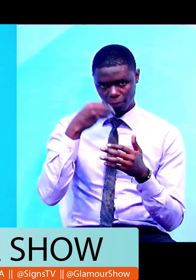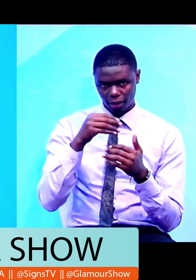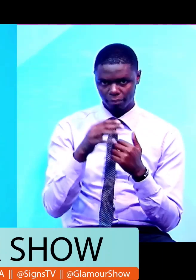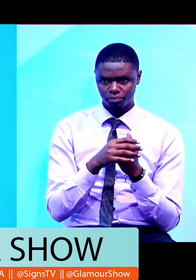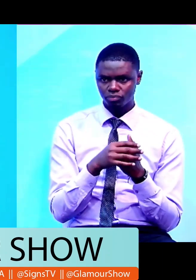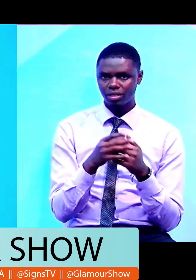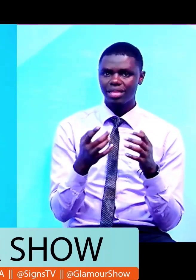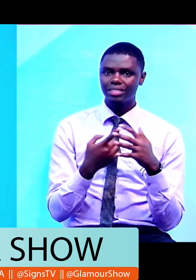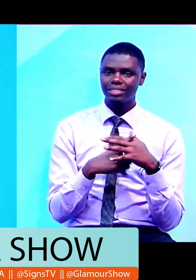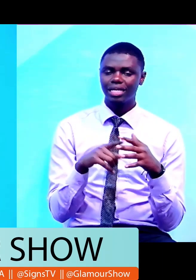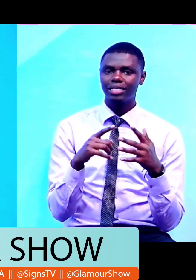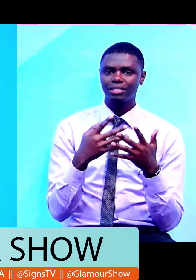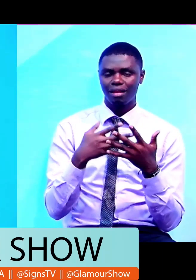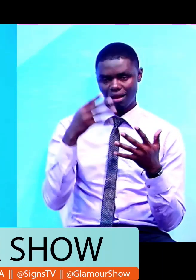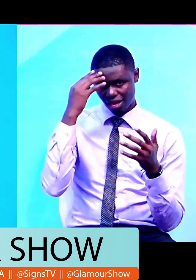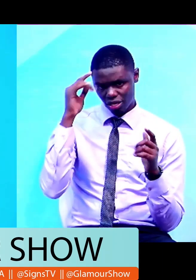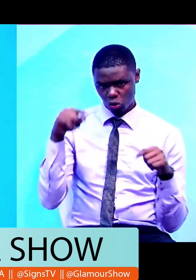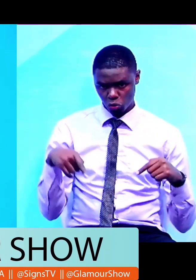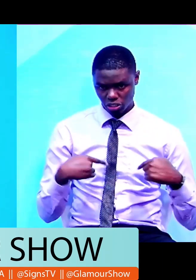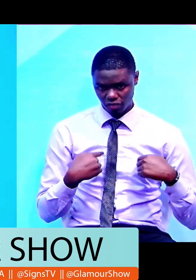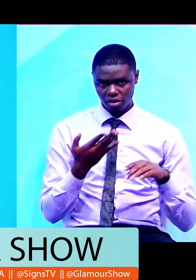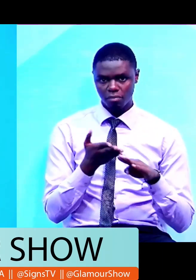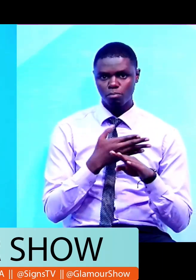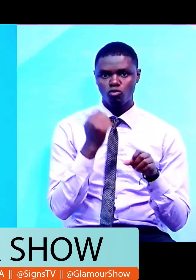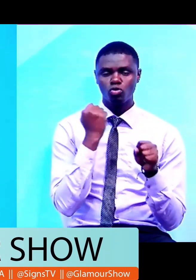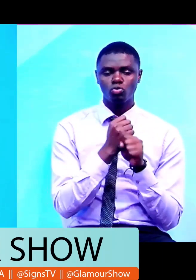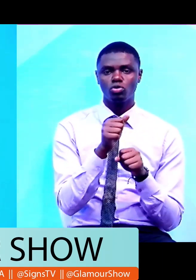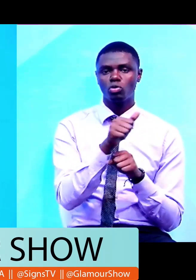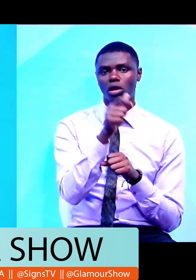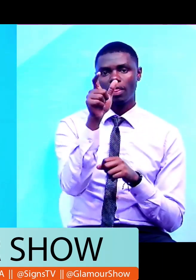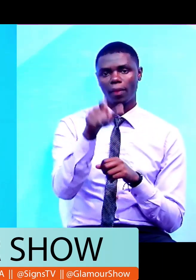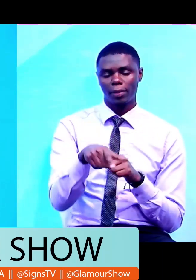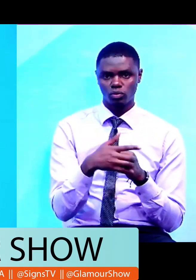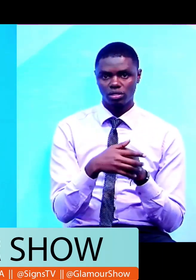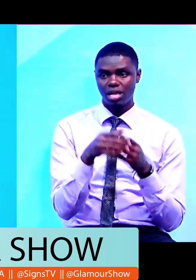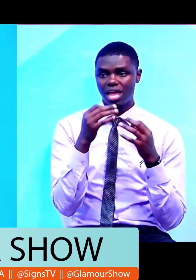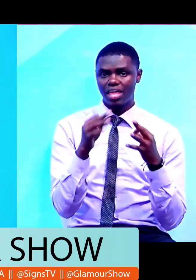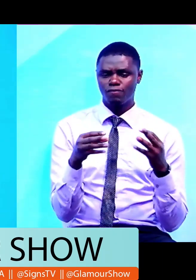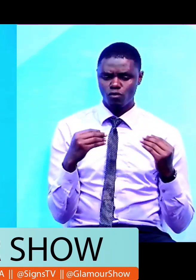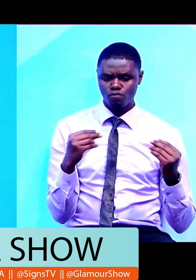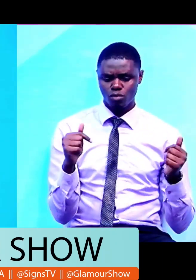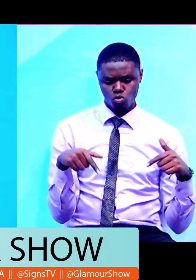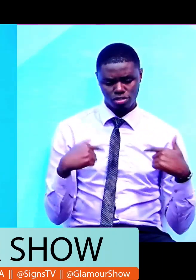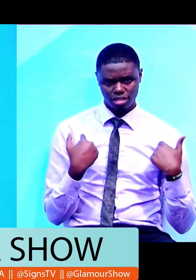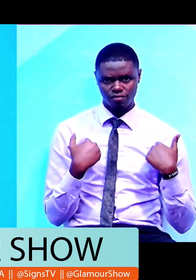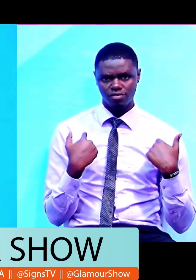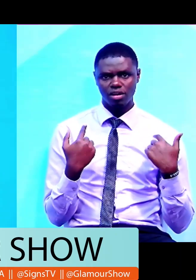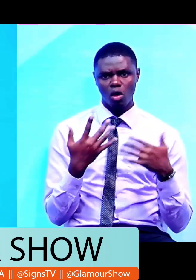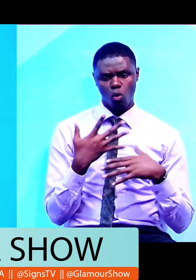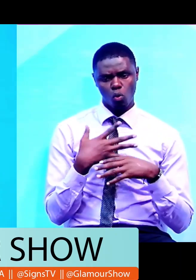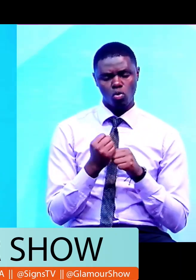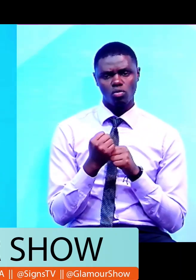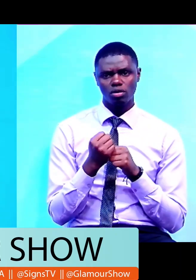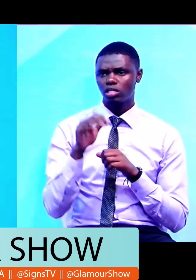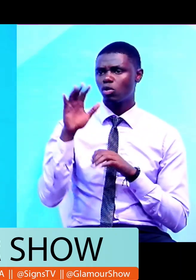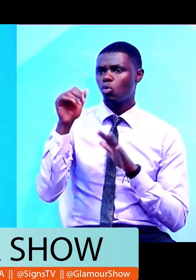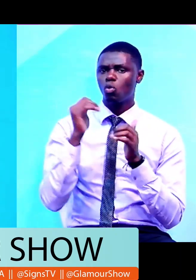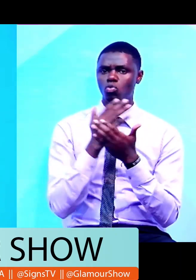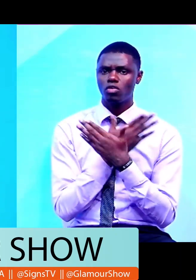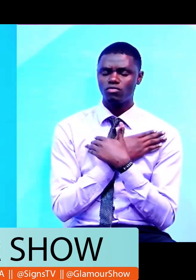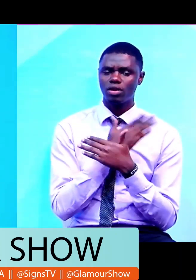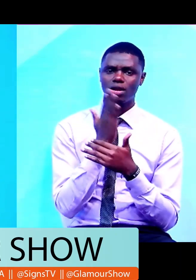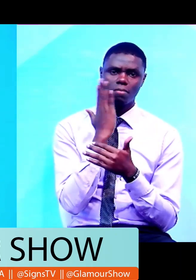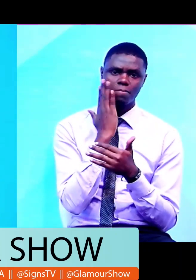and start learning on yourself before you can do it for someone else. And once you've mastered it on yourself, call your friend, call your mom,